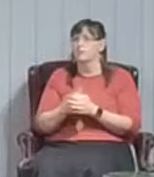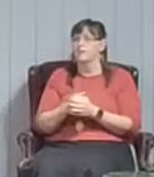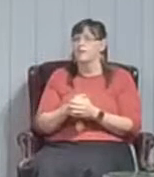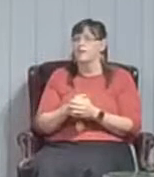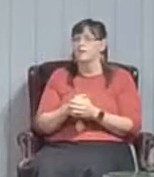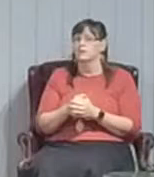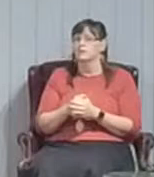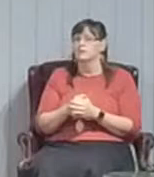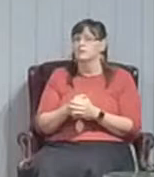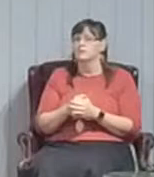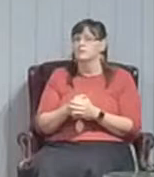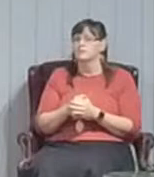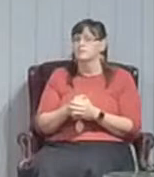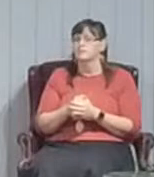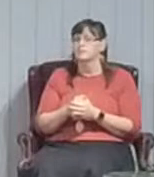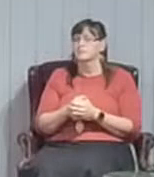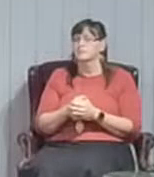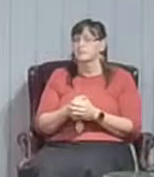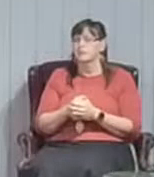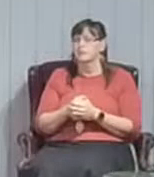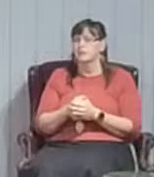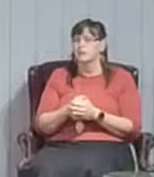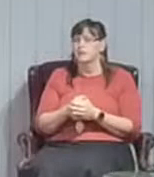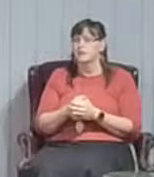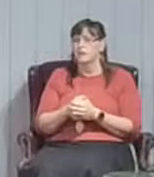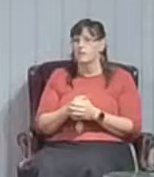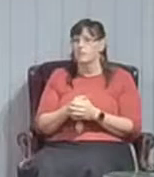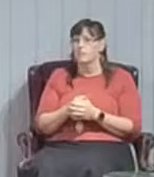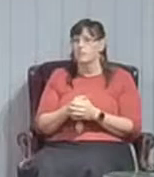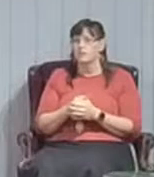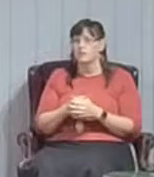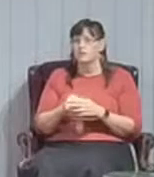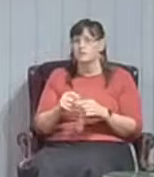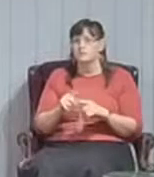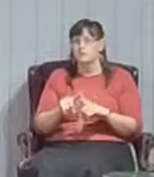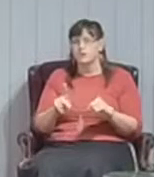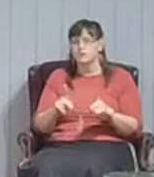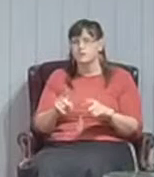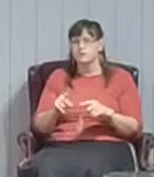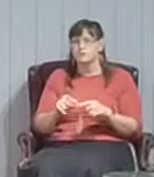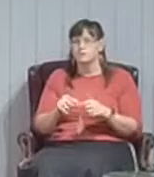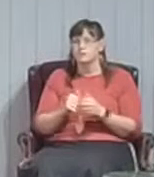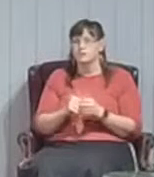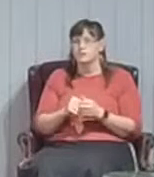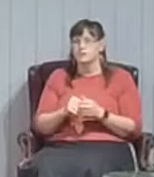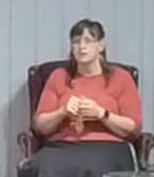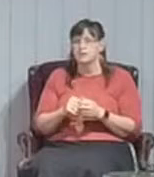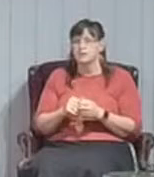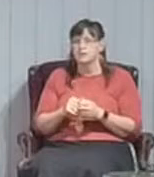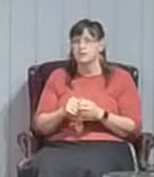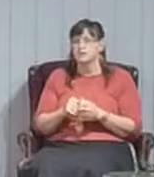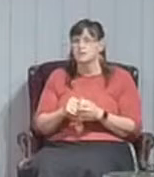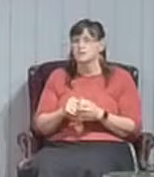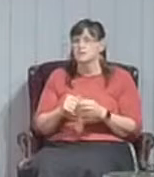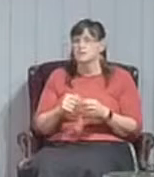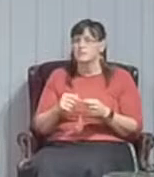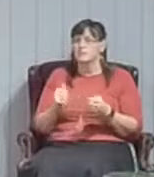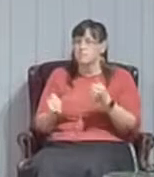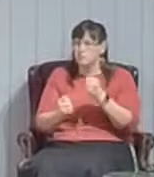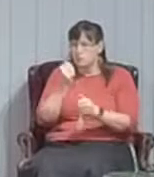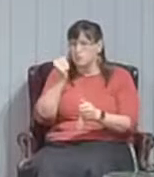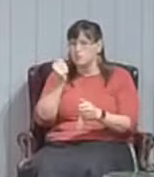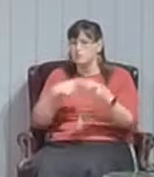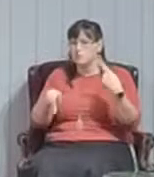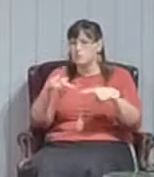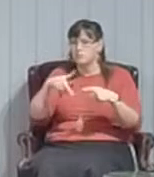But as a general thing, people who are a little younger than me, they look at change as being something